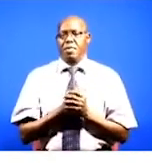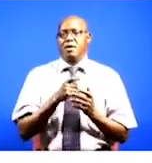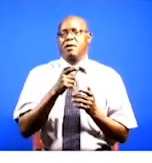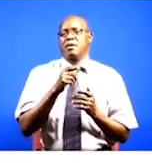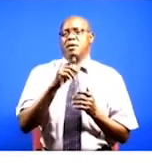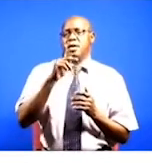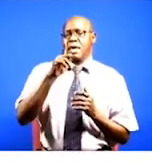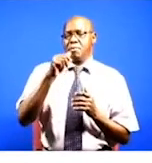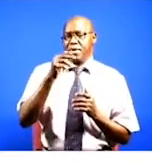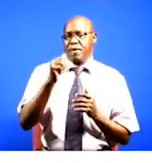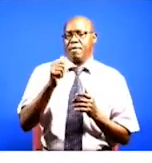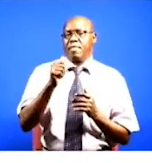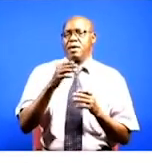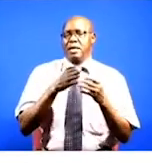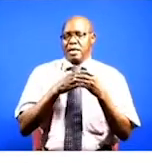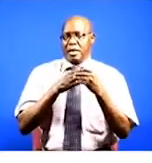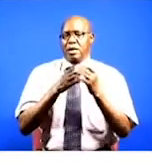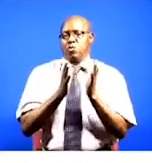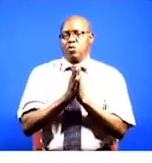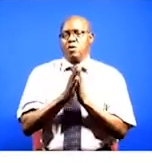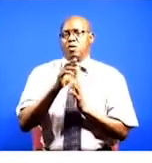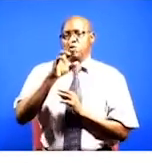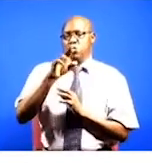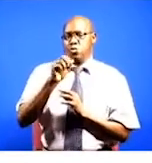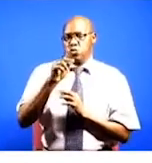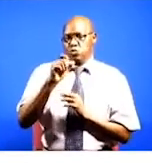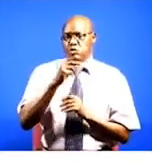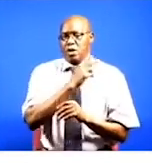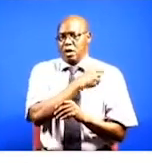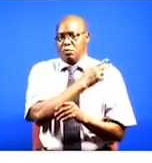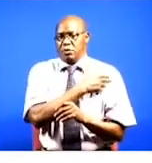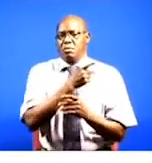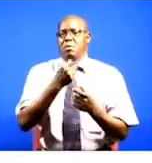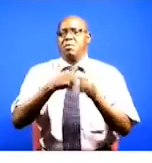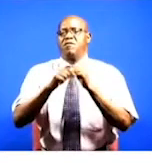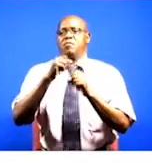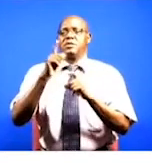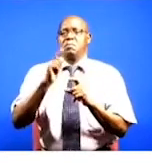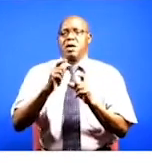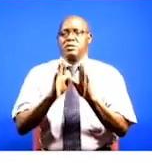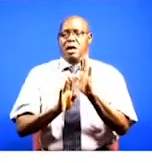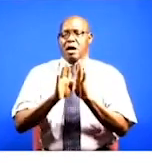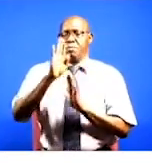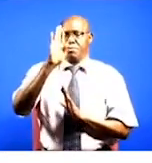Captain Ruto, ni kwamba performance lazima iende juu.